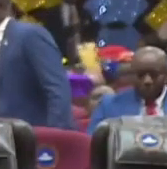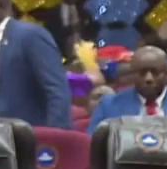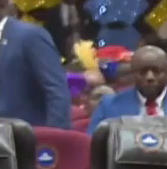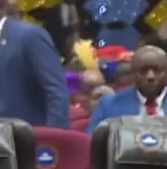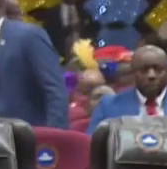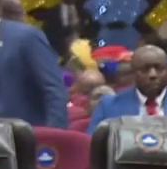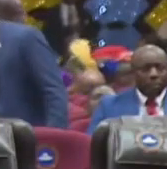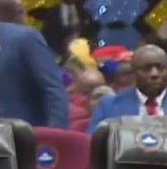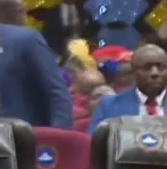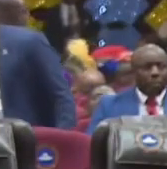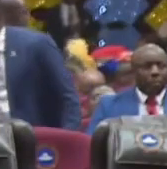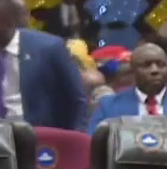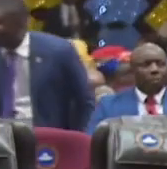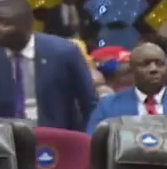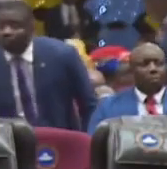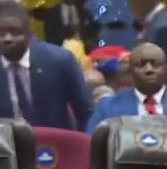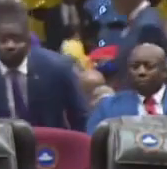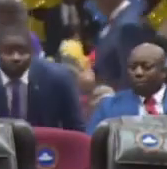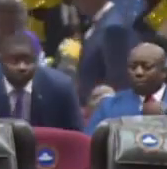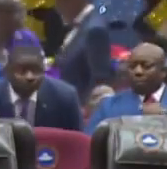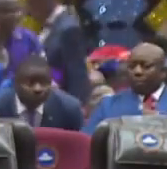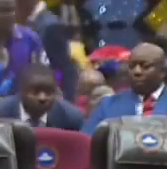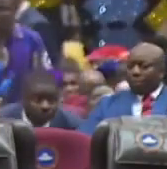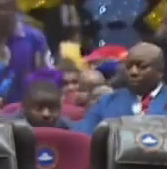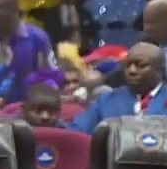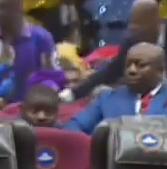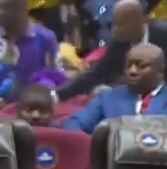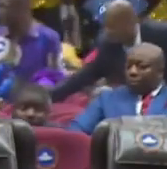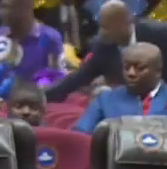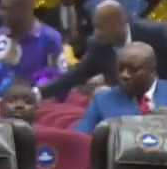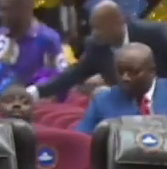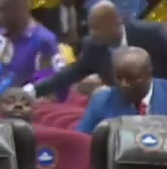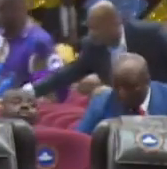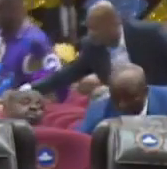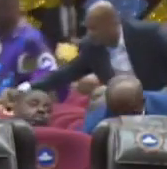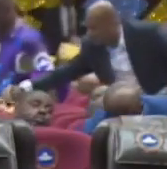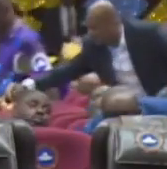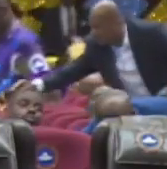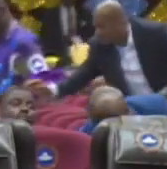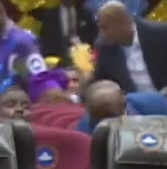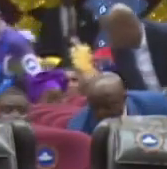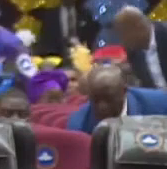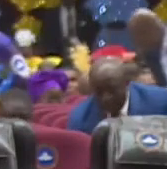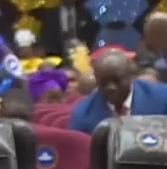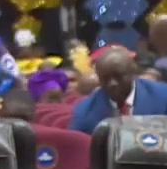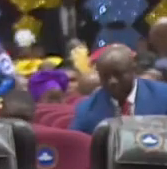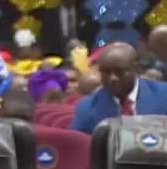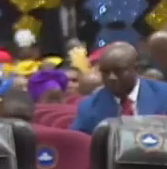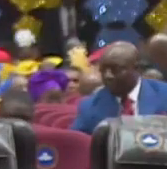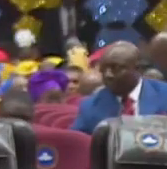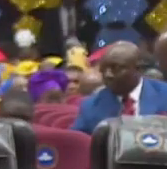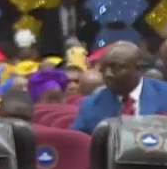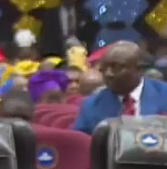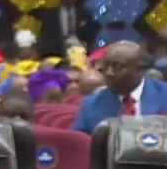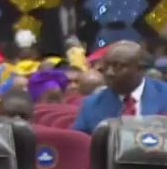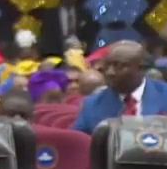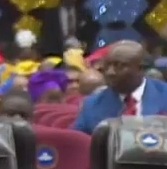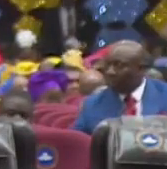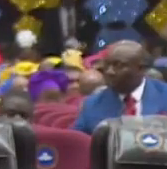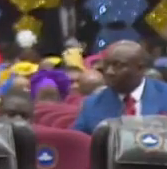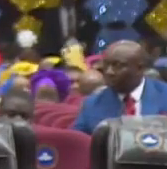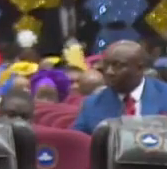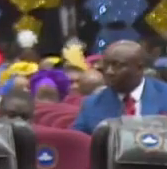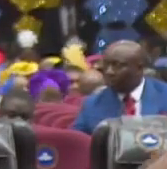Then don't forget, tomorrow by 11 a.m. there'll be laying of hands